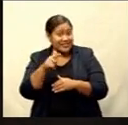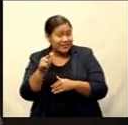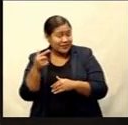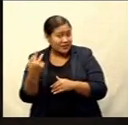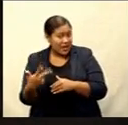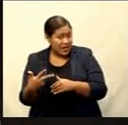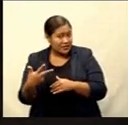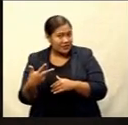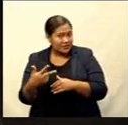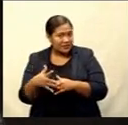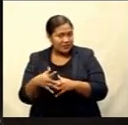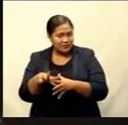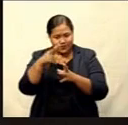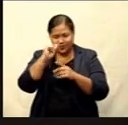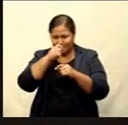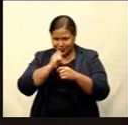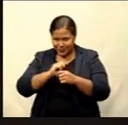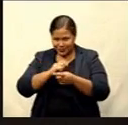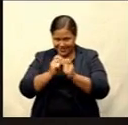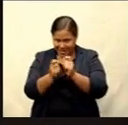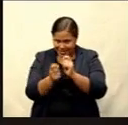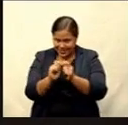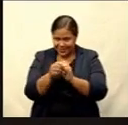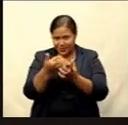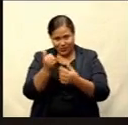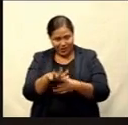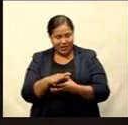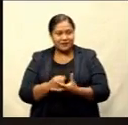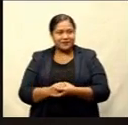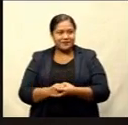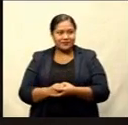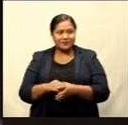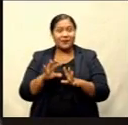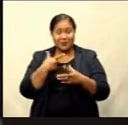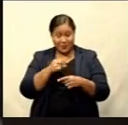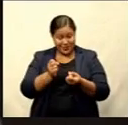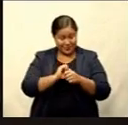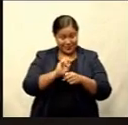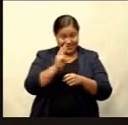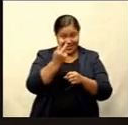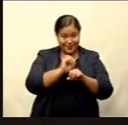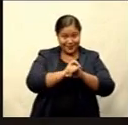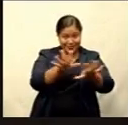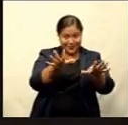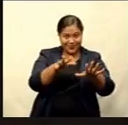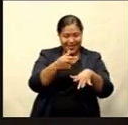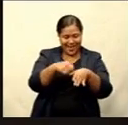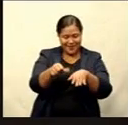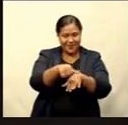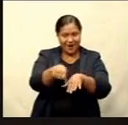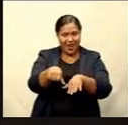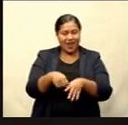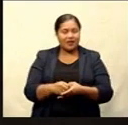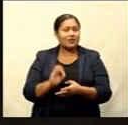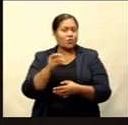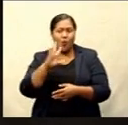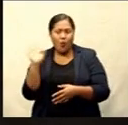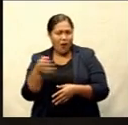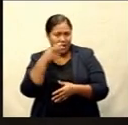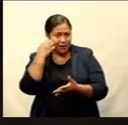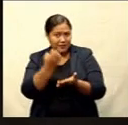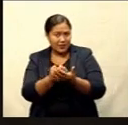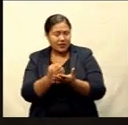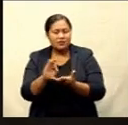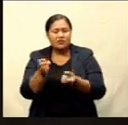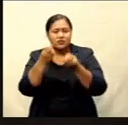150,878 samples have been tested since this outbreak began in April this year. All evidence also shows there